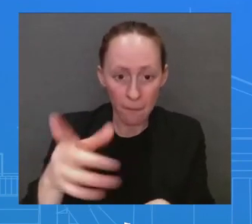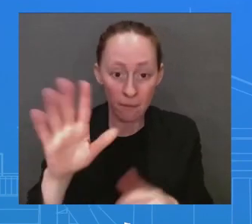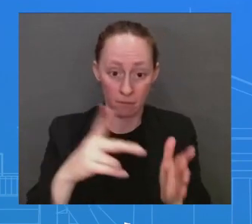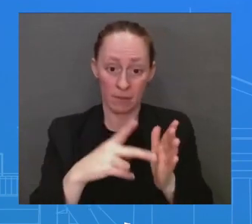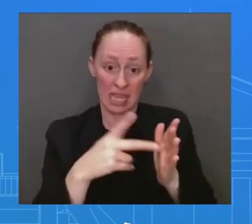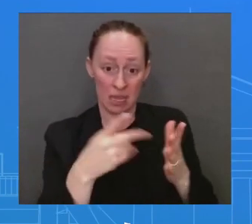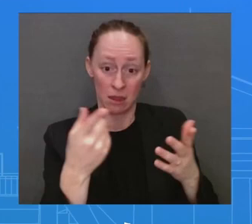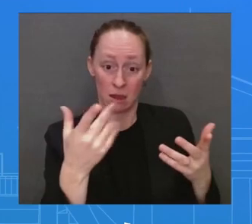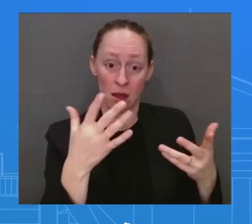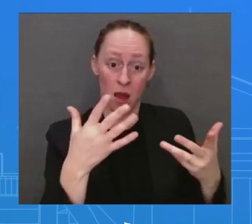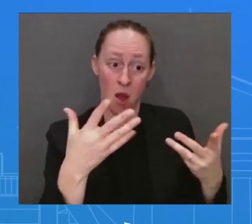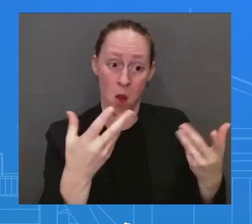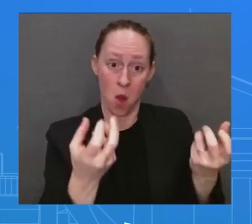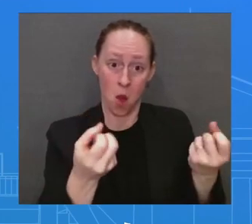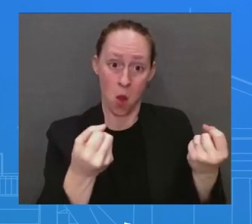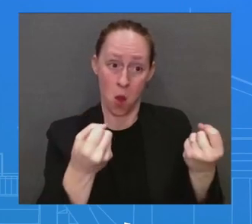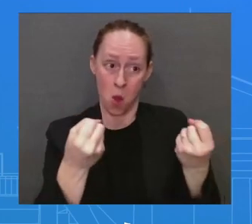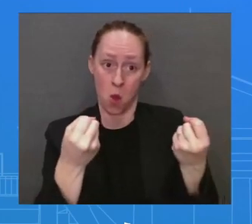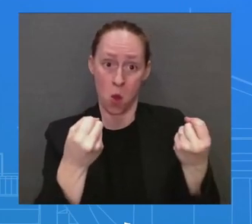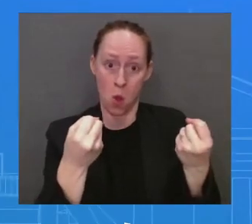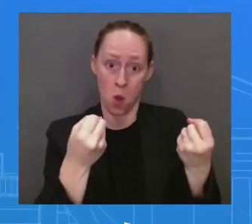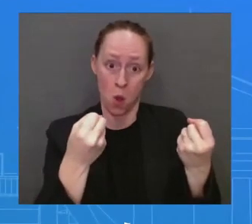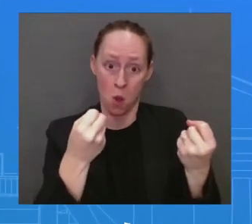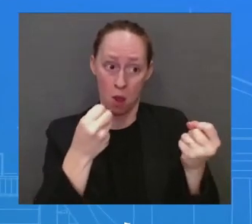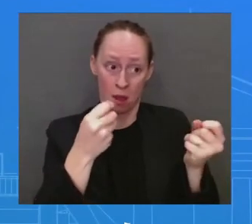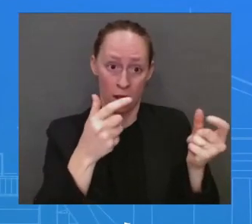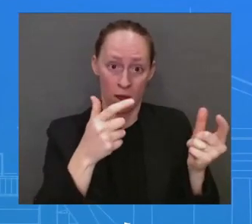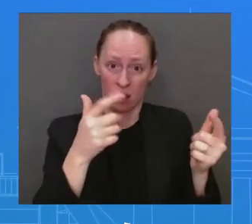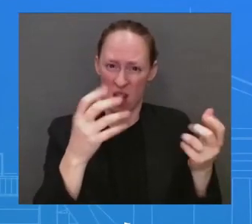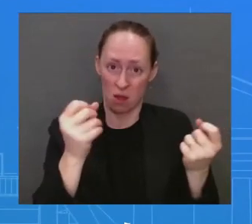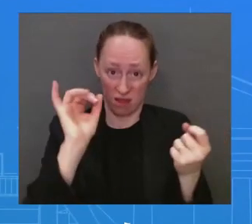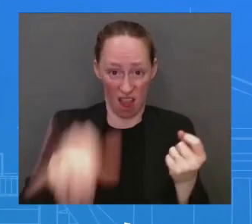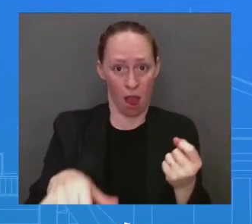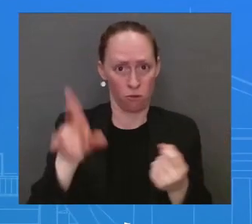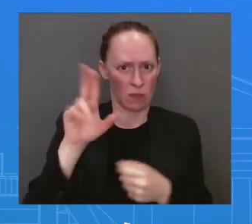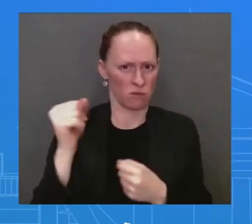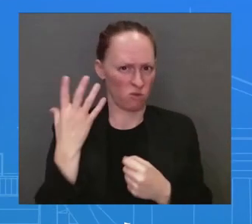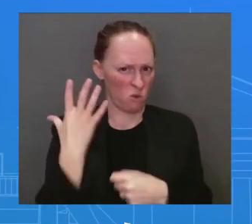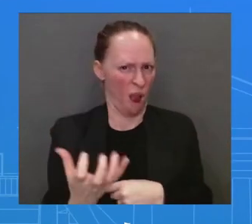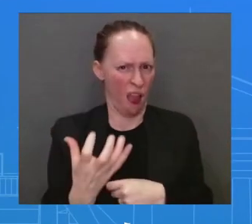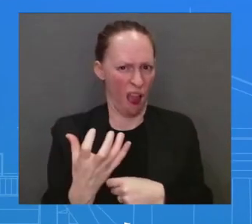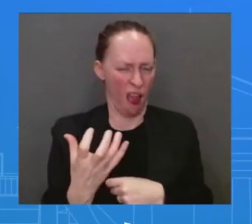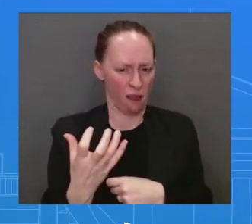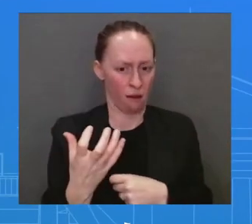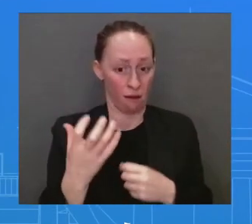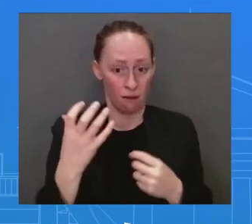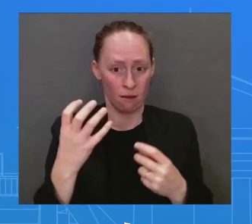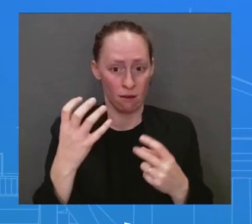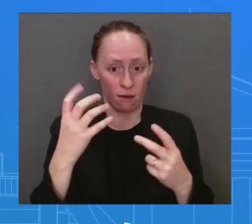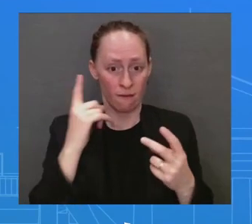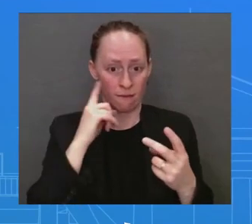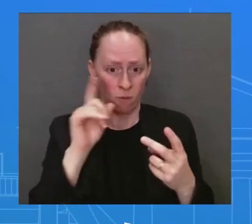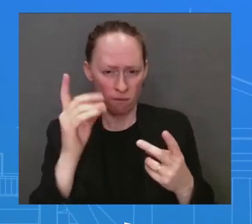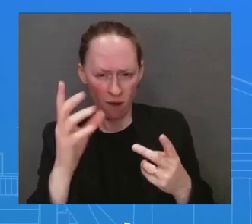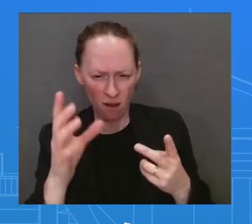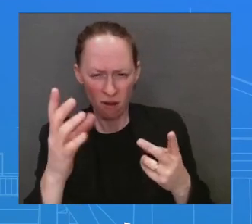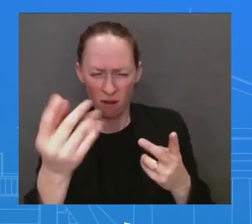calling for that to be the case? Well, you heard the Secretary of State talk about the need to look at that, to consider